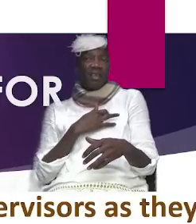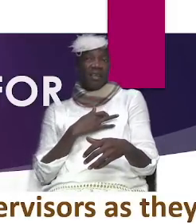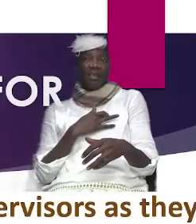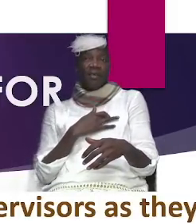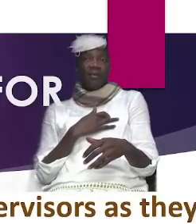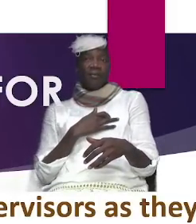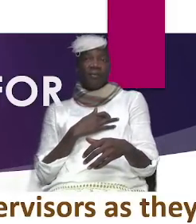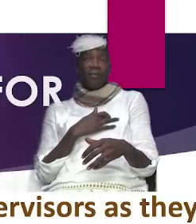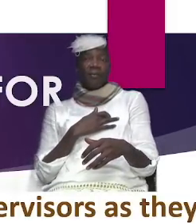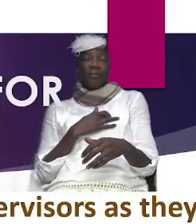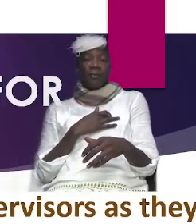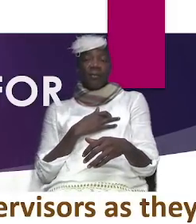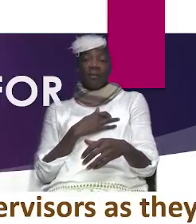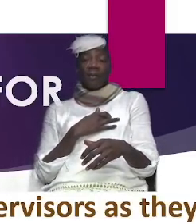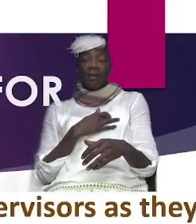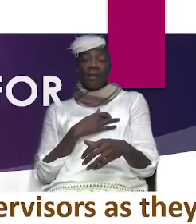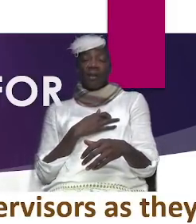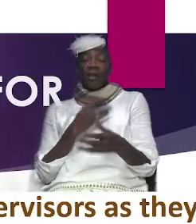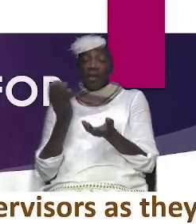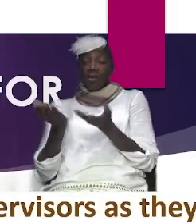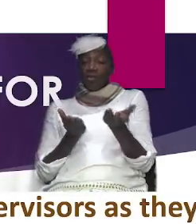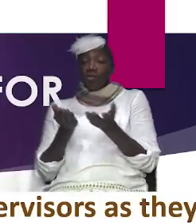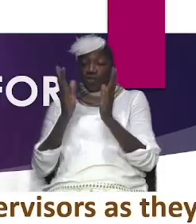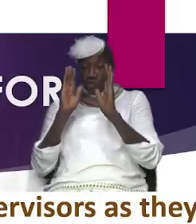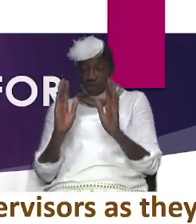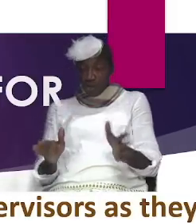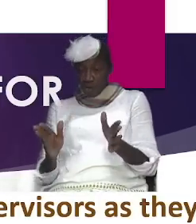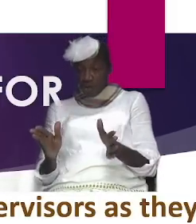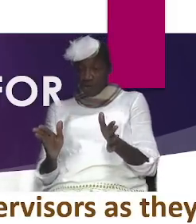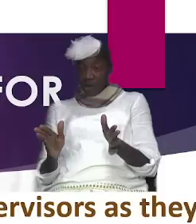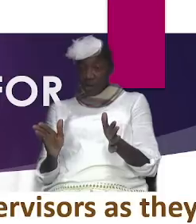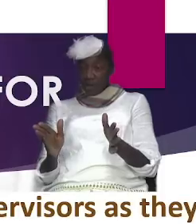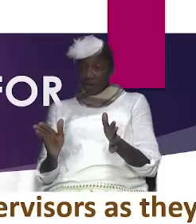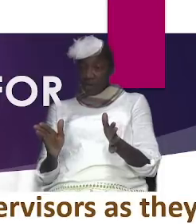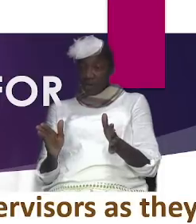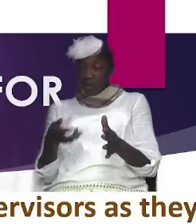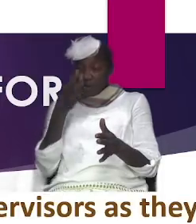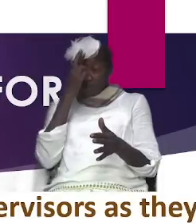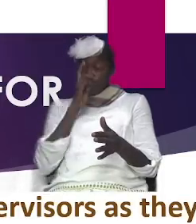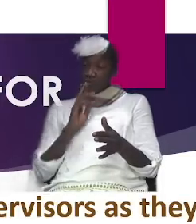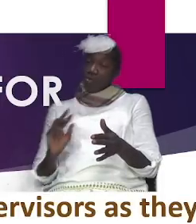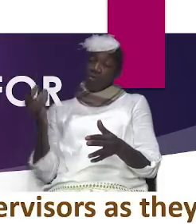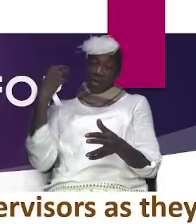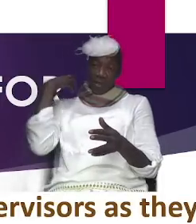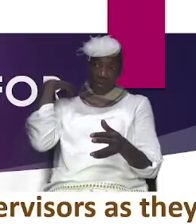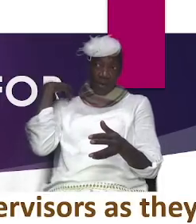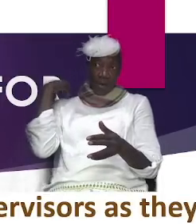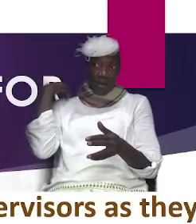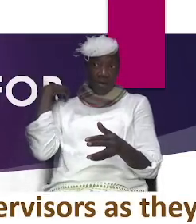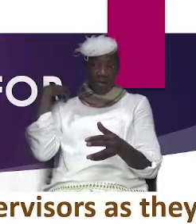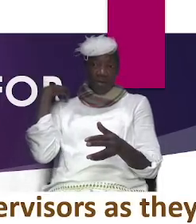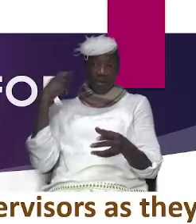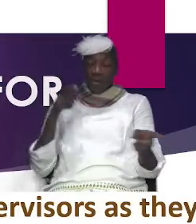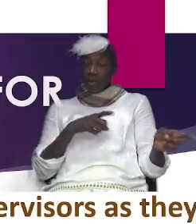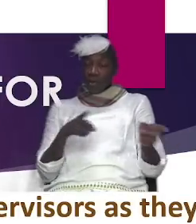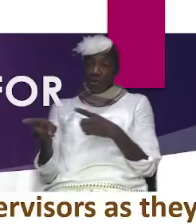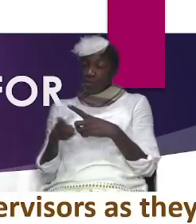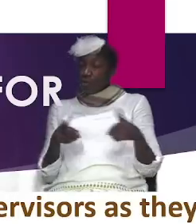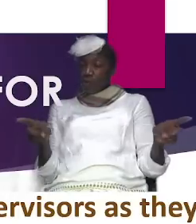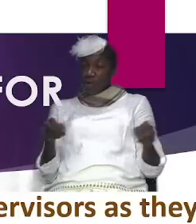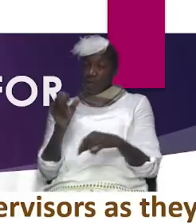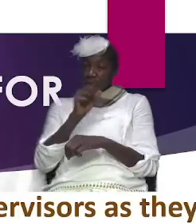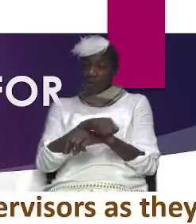talking about the servants who are the servants of the Roman masters. They're doing their work, but the